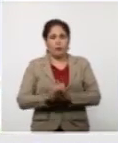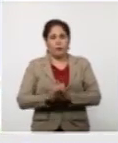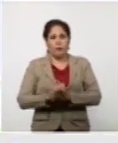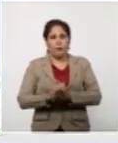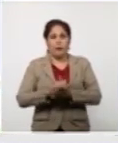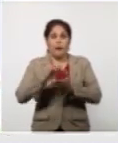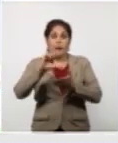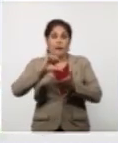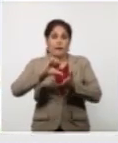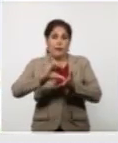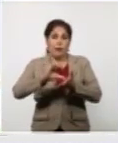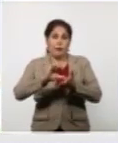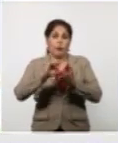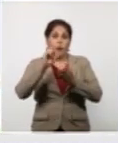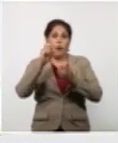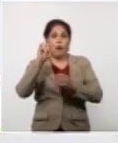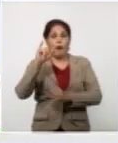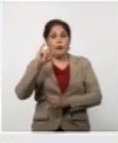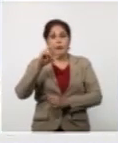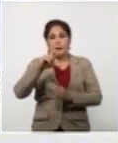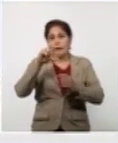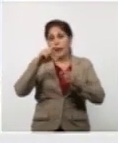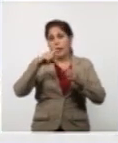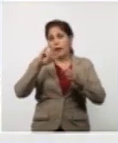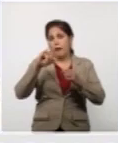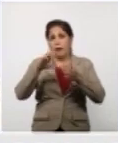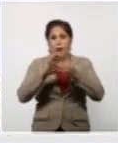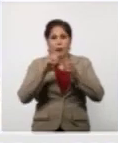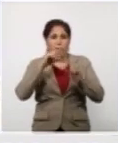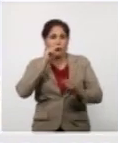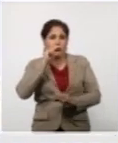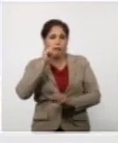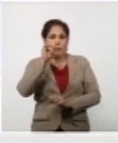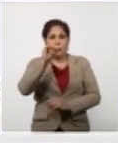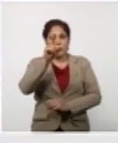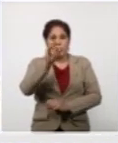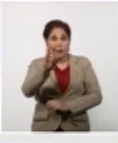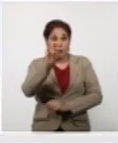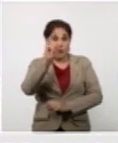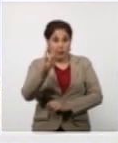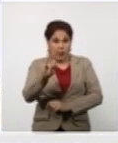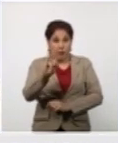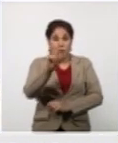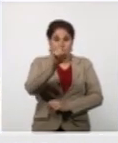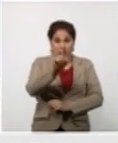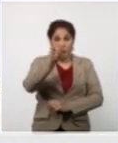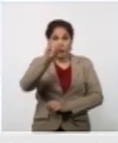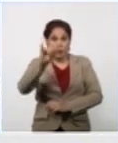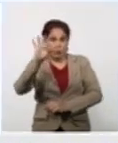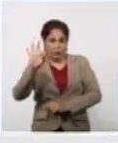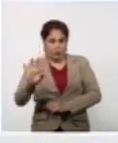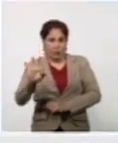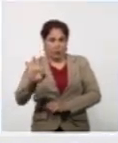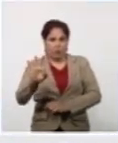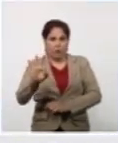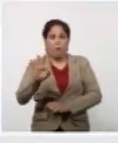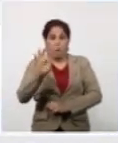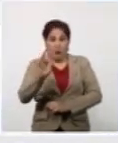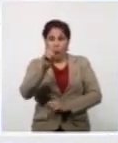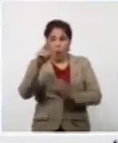194. And in the Biotechnology and Genetic Engineering Center,